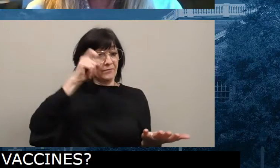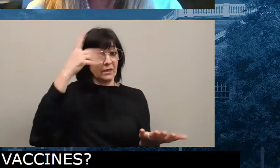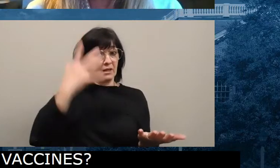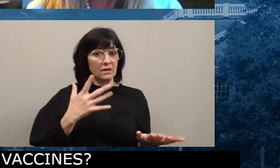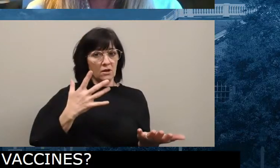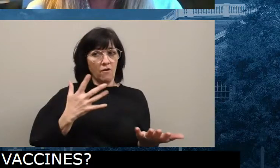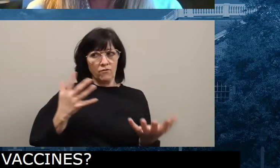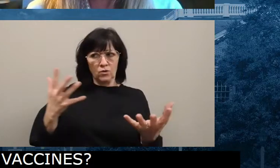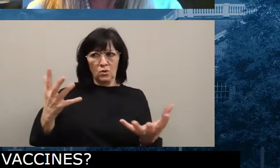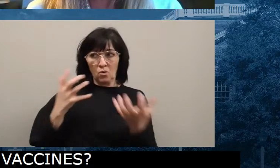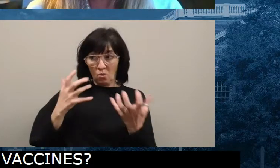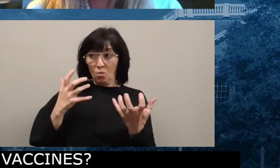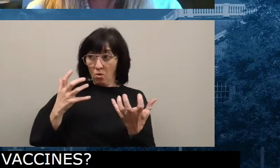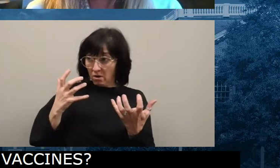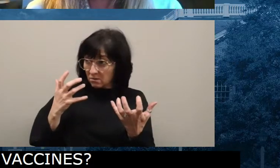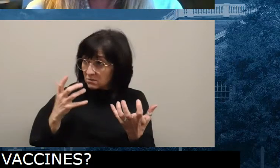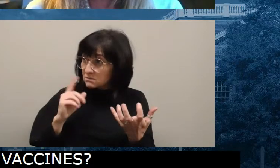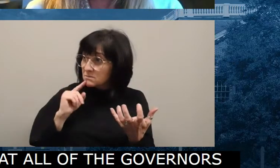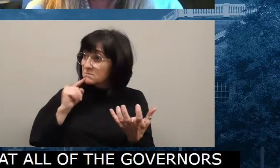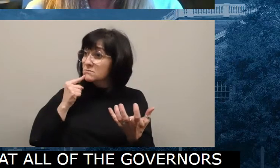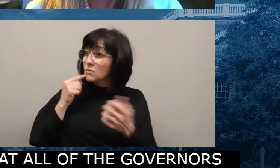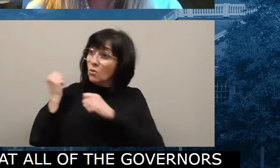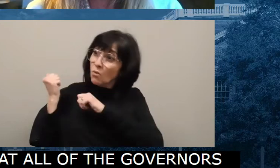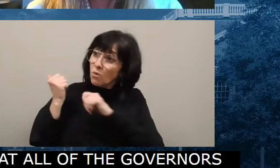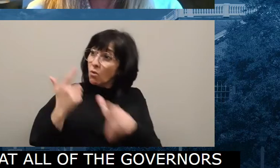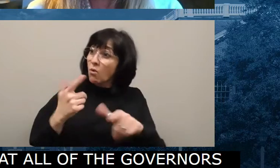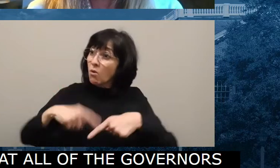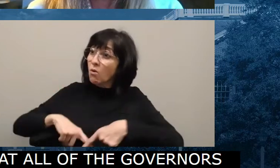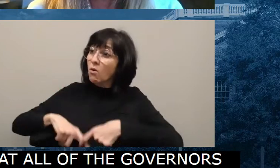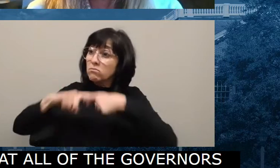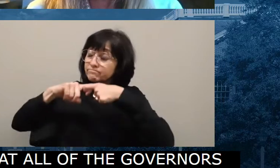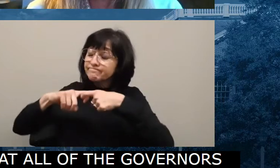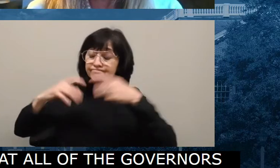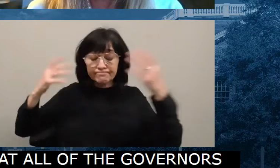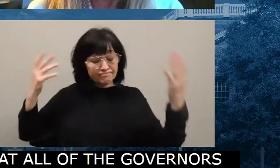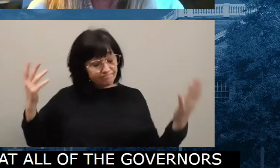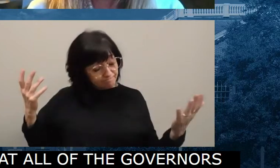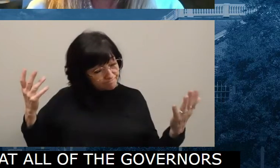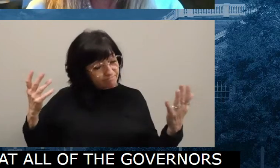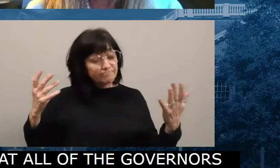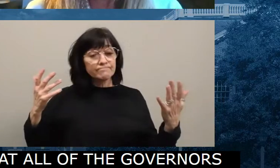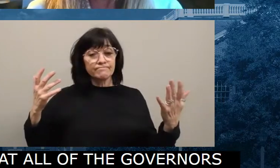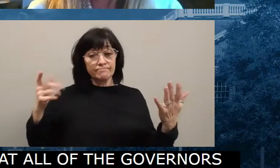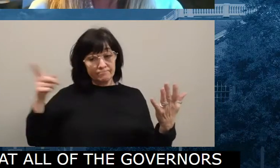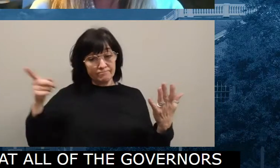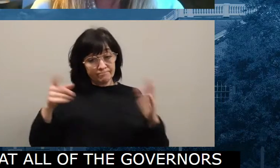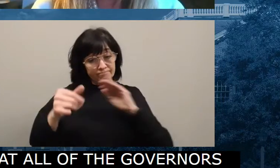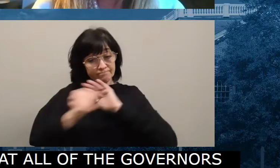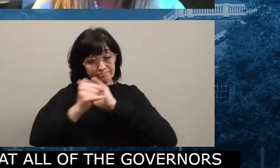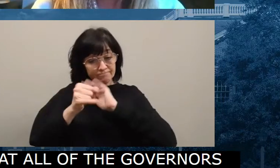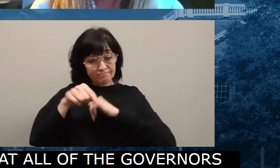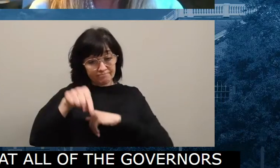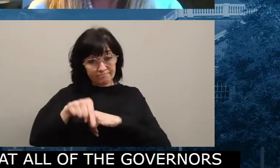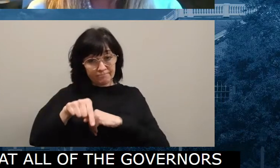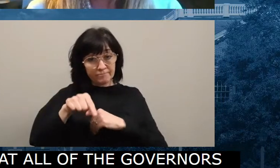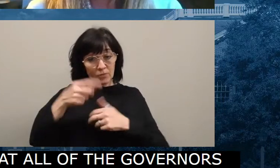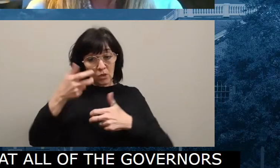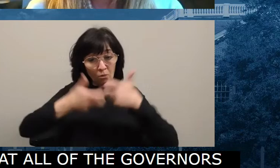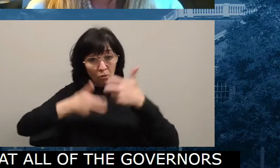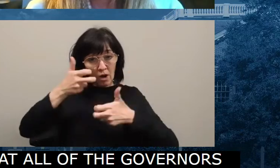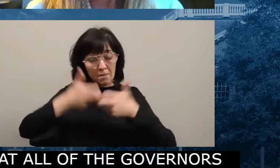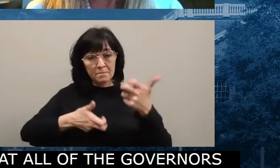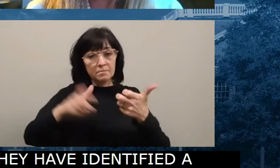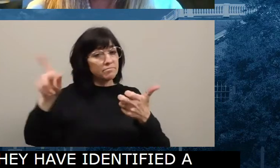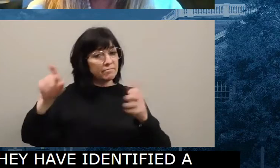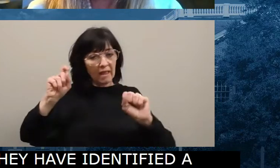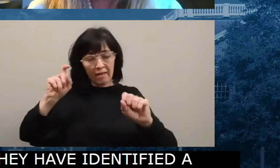of things. However, they've identified a problem. We need to better understand it from a